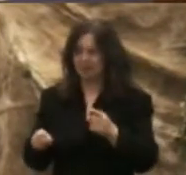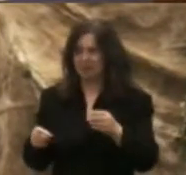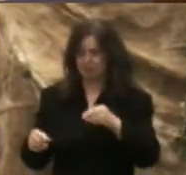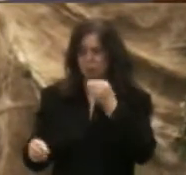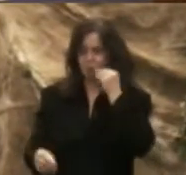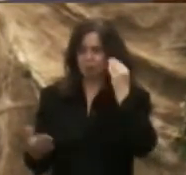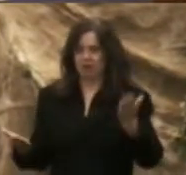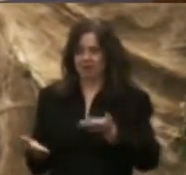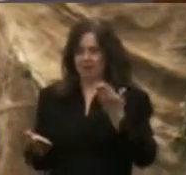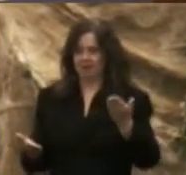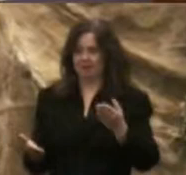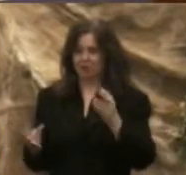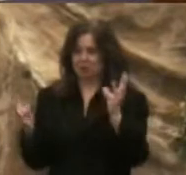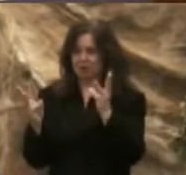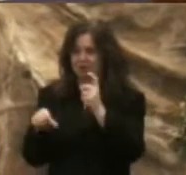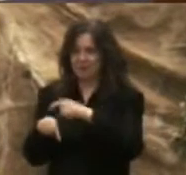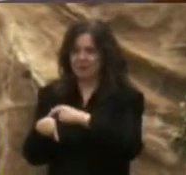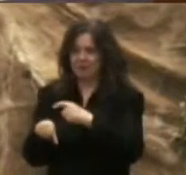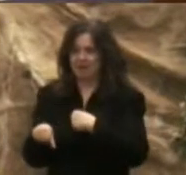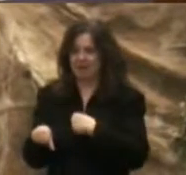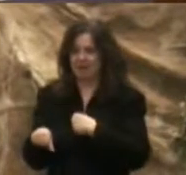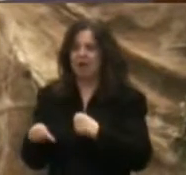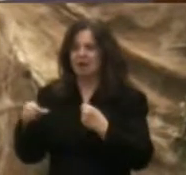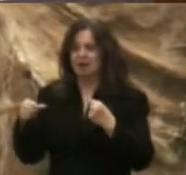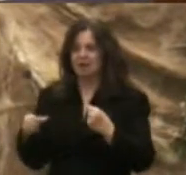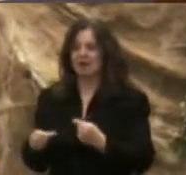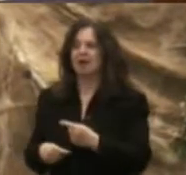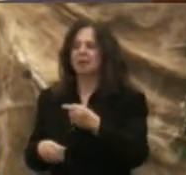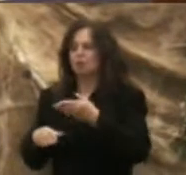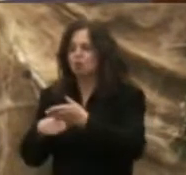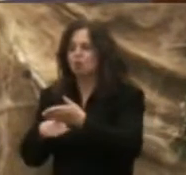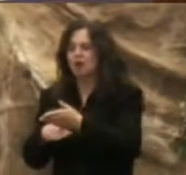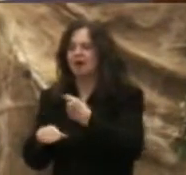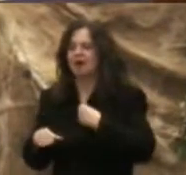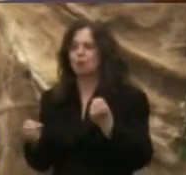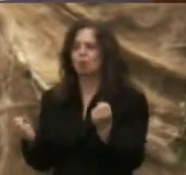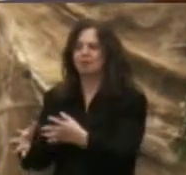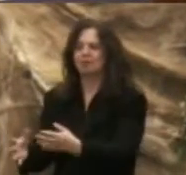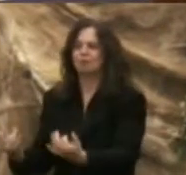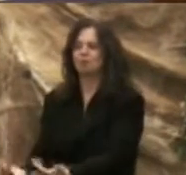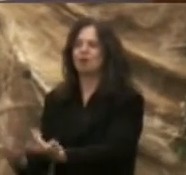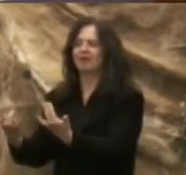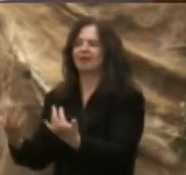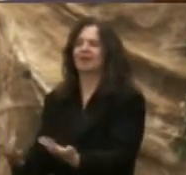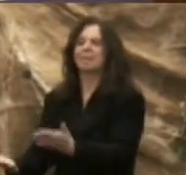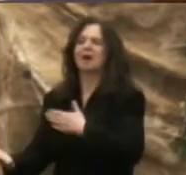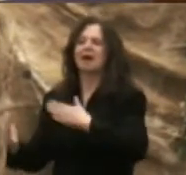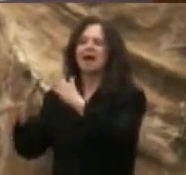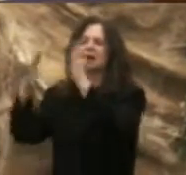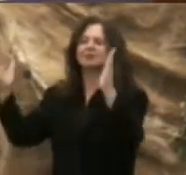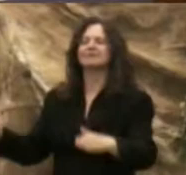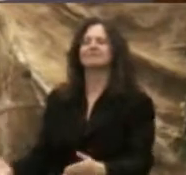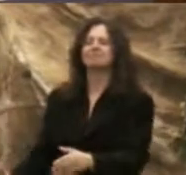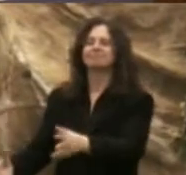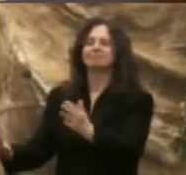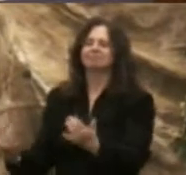fireplace decoratively, just so that I can hear the crackling flames and see the dancing